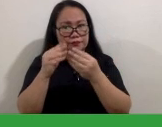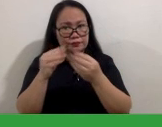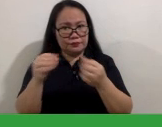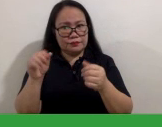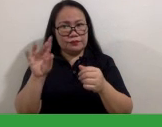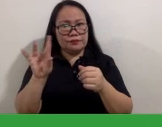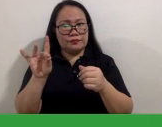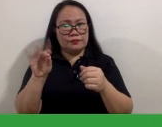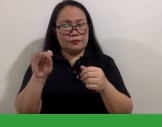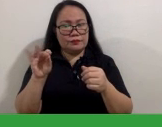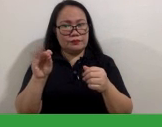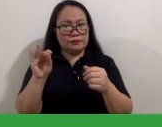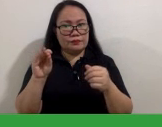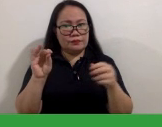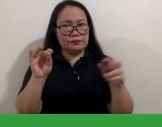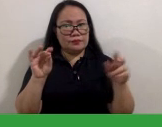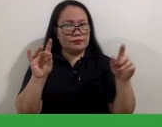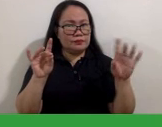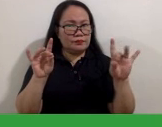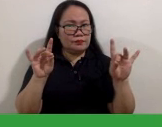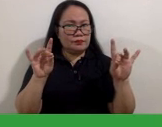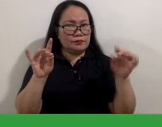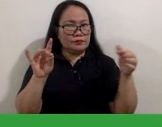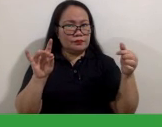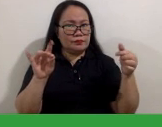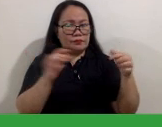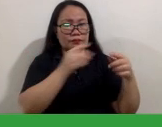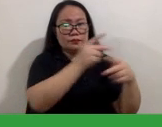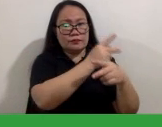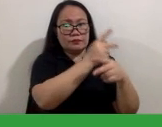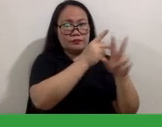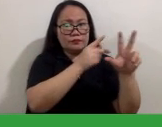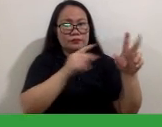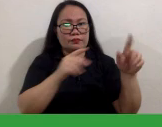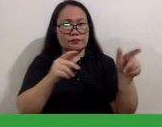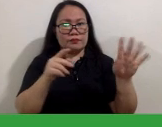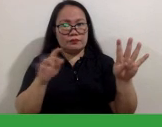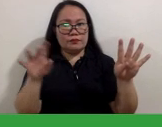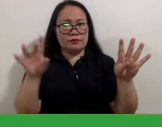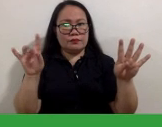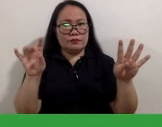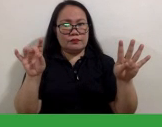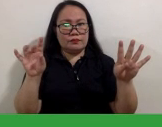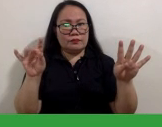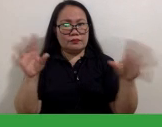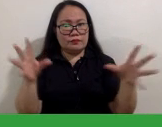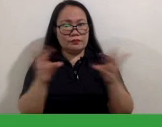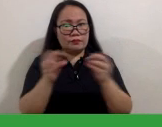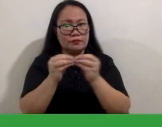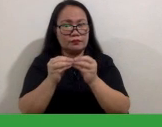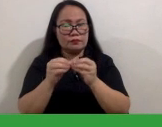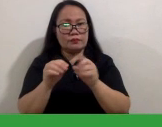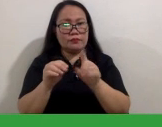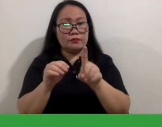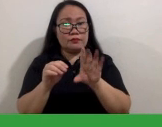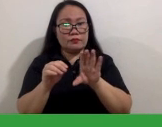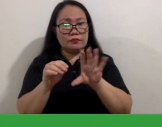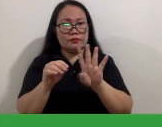So, 8 times 10, that is 80. Plus, 8 times 3, that is 24. Let us add. So, that is